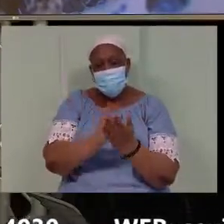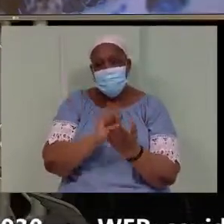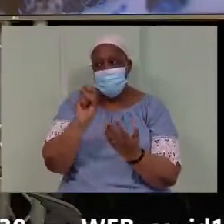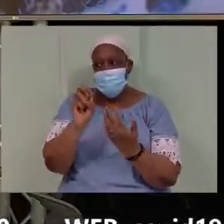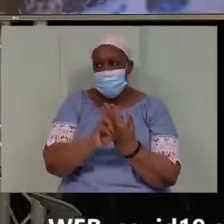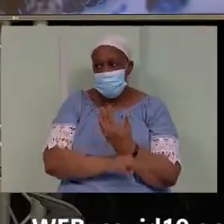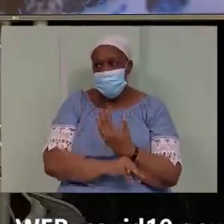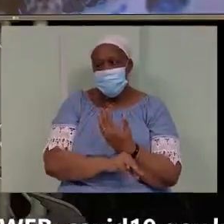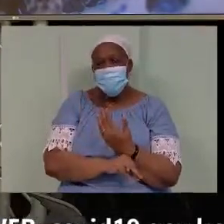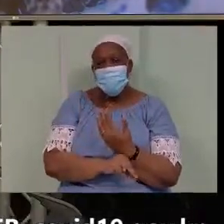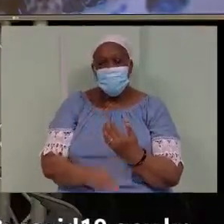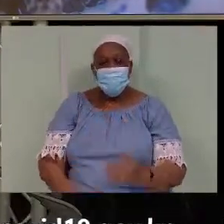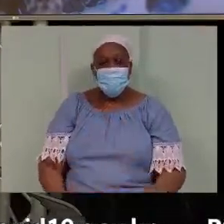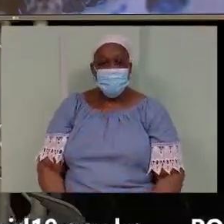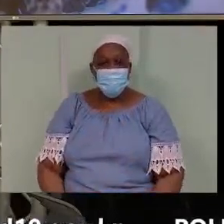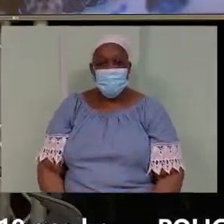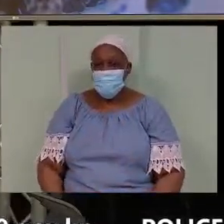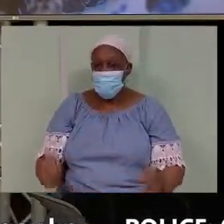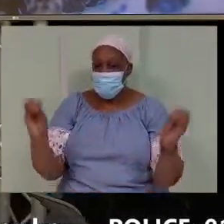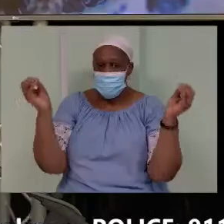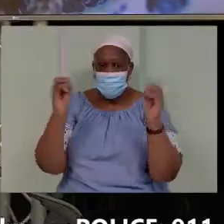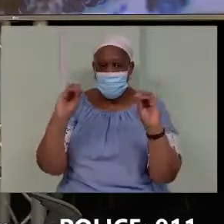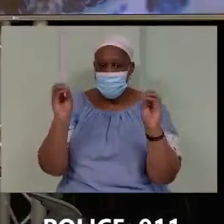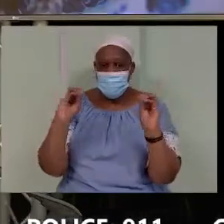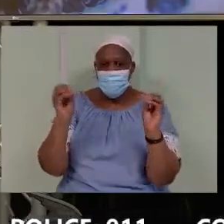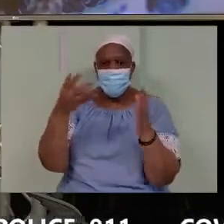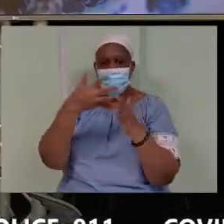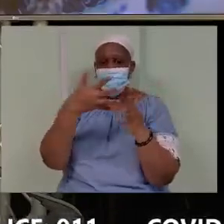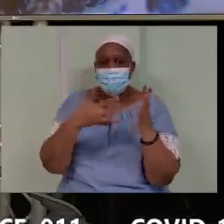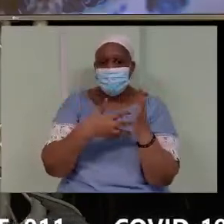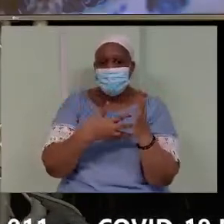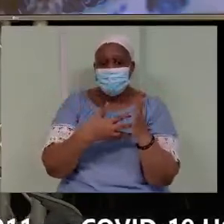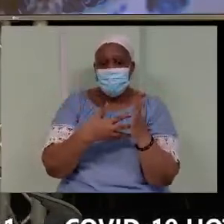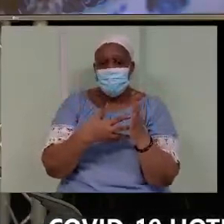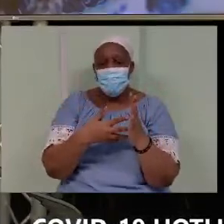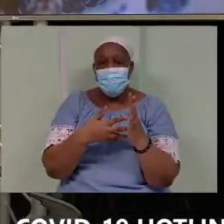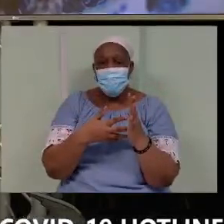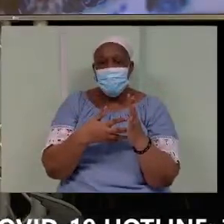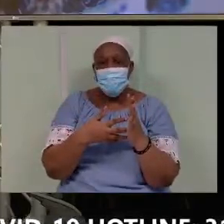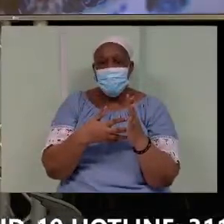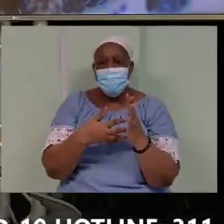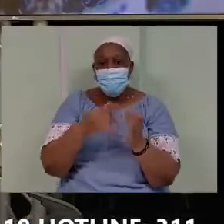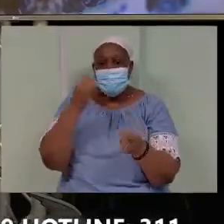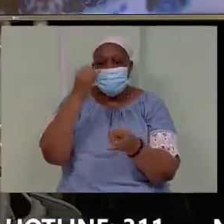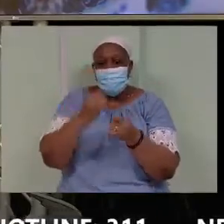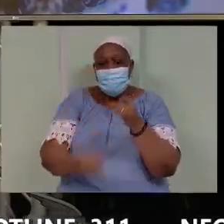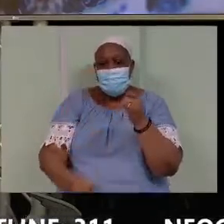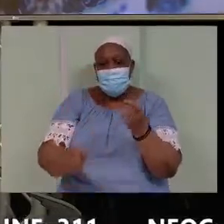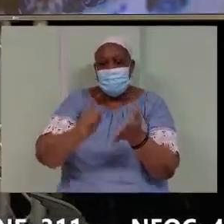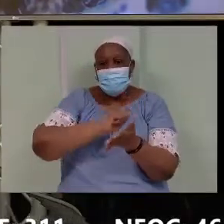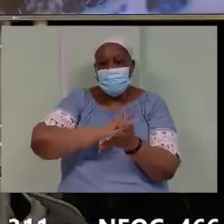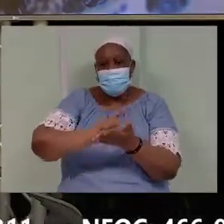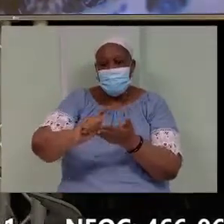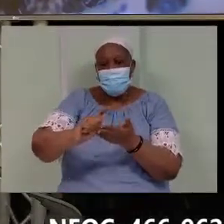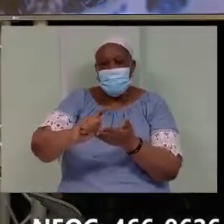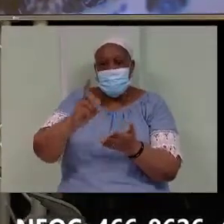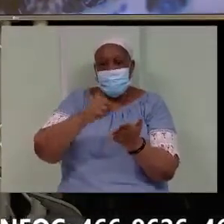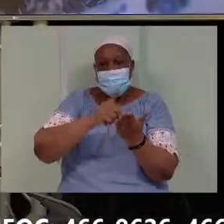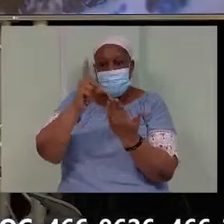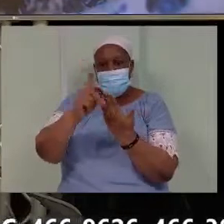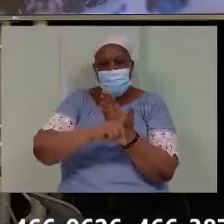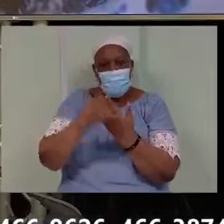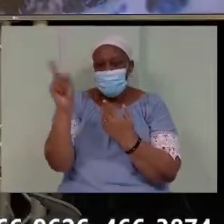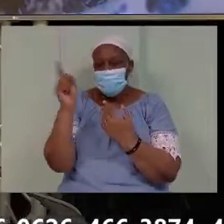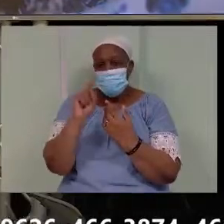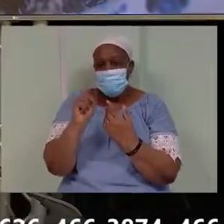You know, sometimes schools have the last week or the last 2 weeks designated as exam period. We are saying to principals that we don't